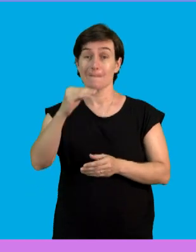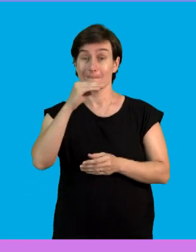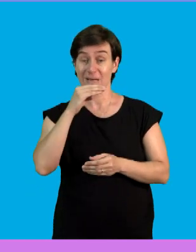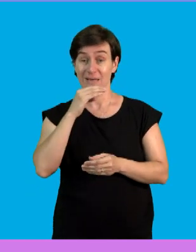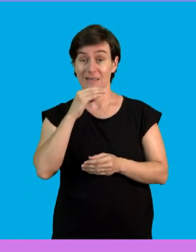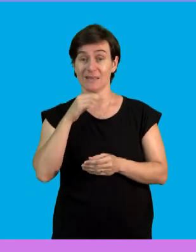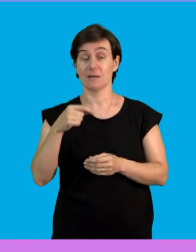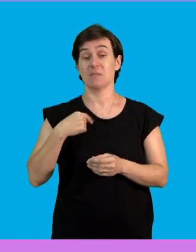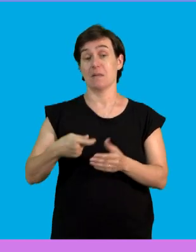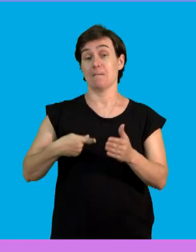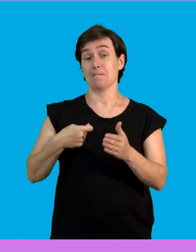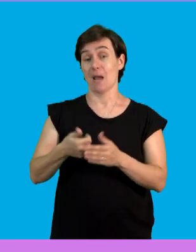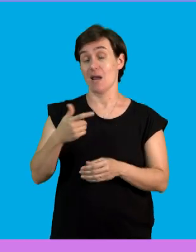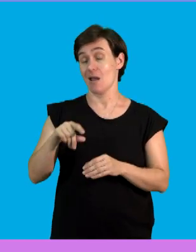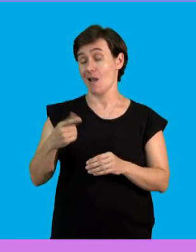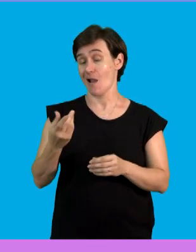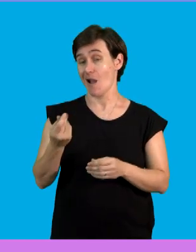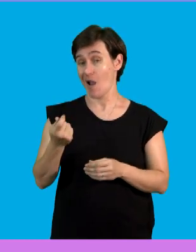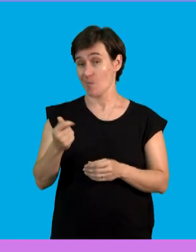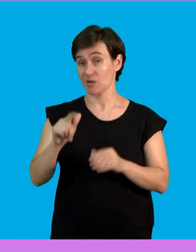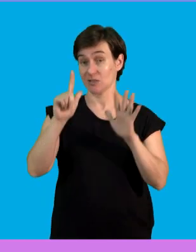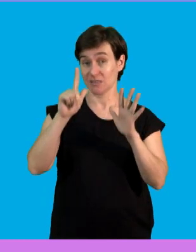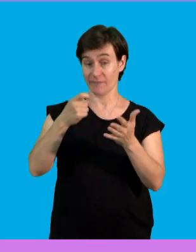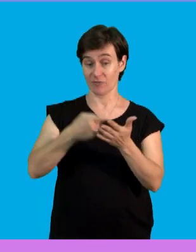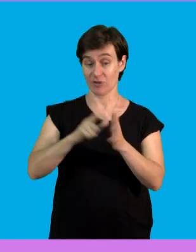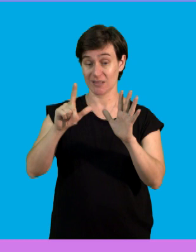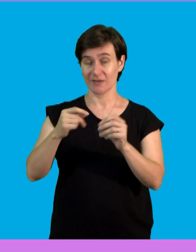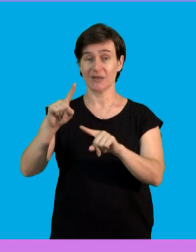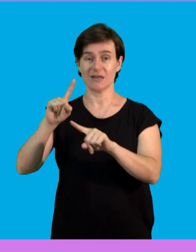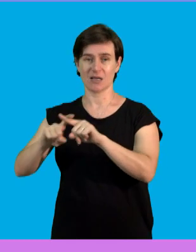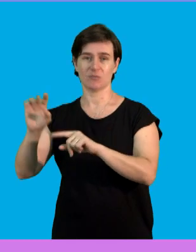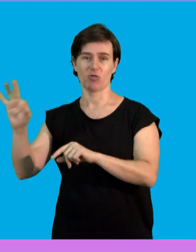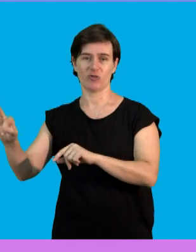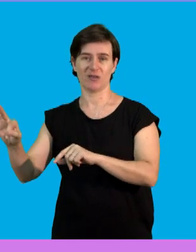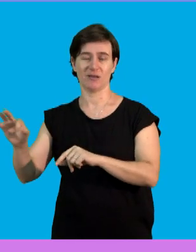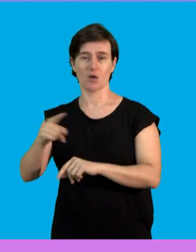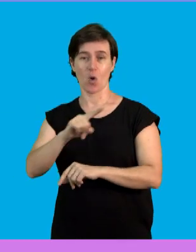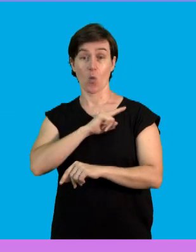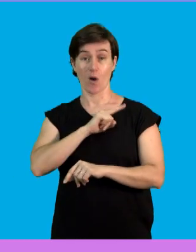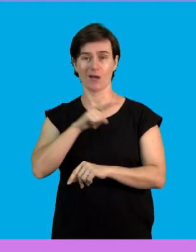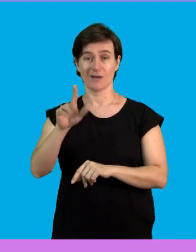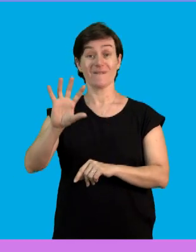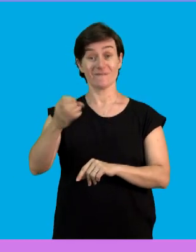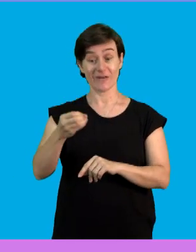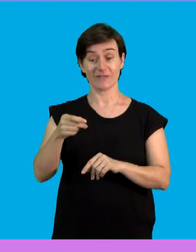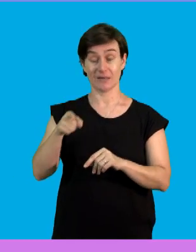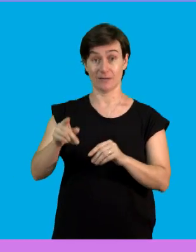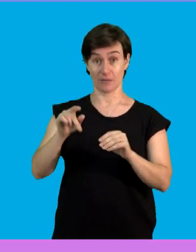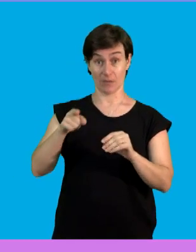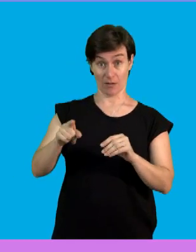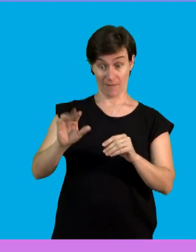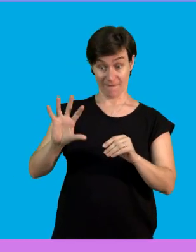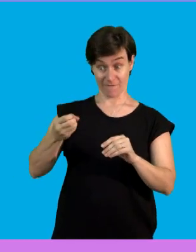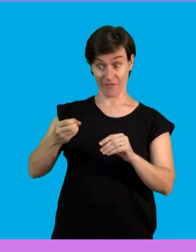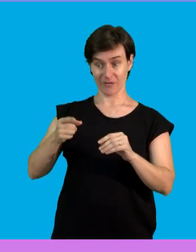pay 7.70 Rand times 3, because that 50 is part of the next 100. So